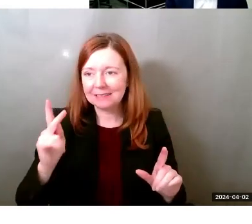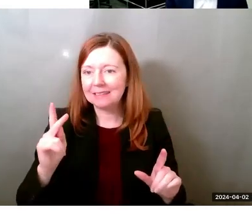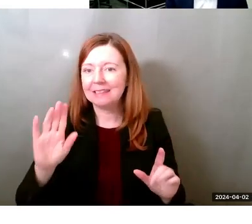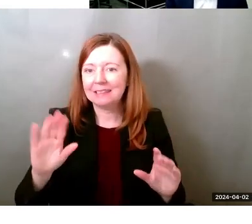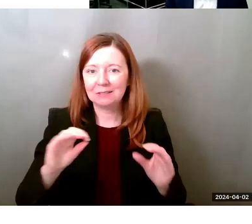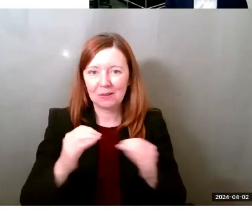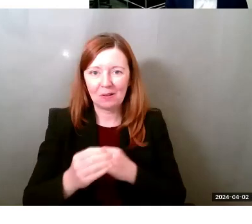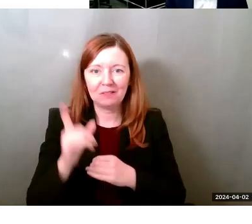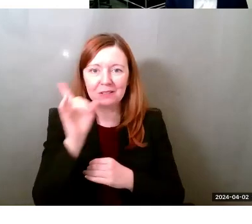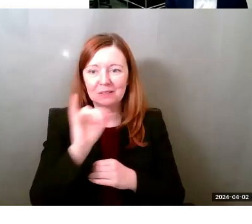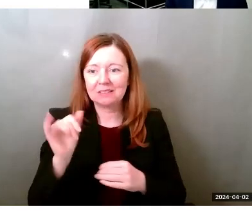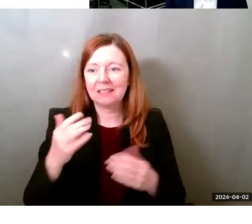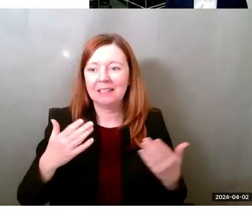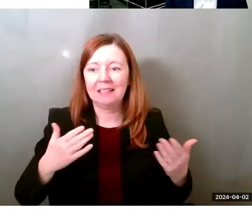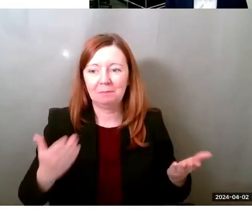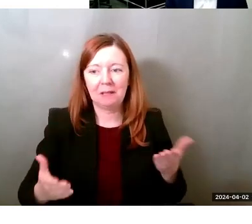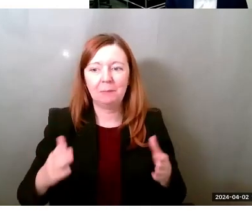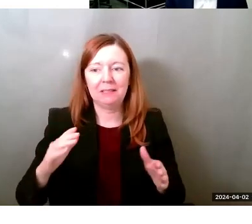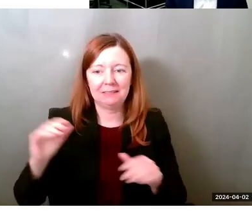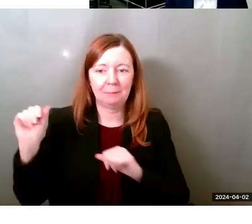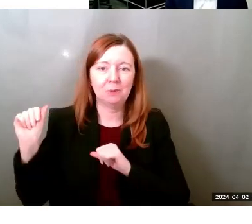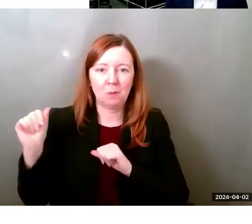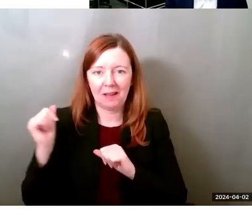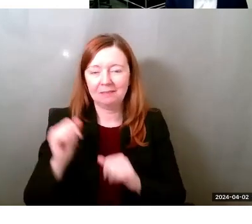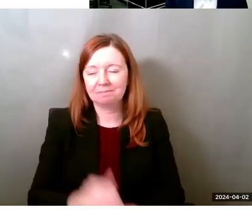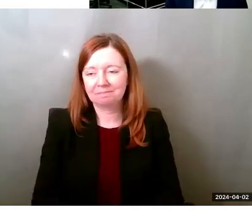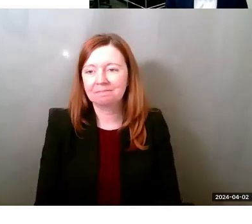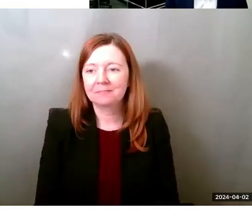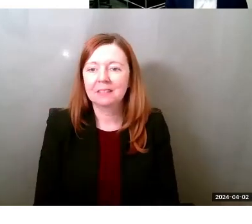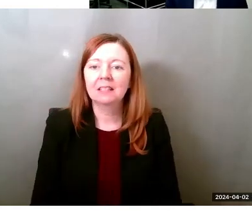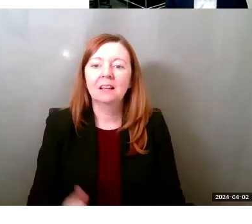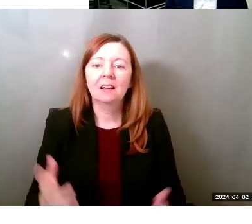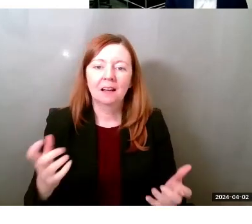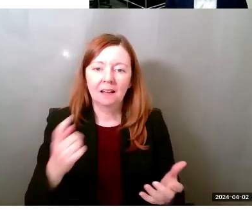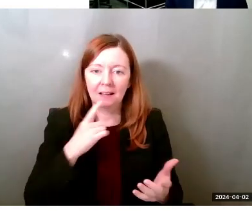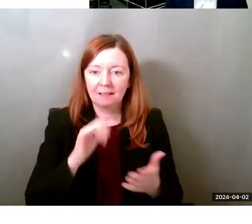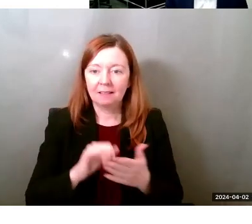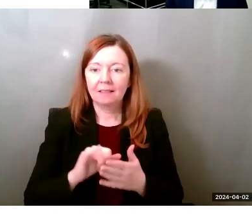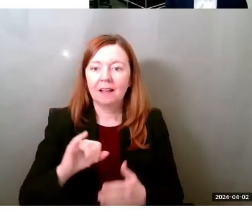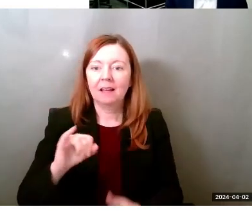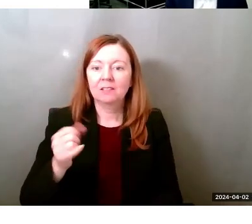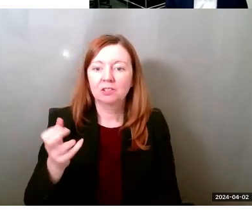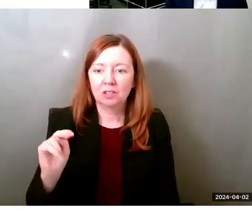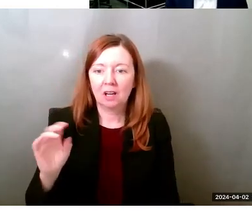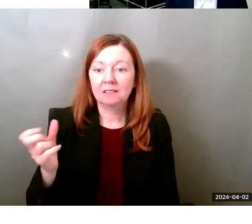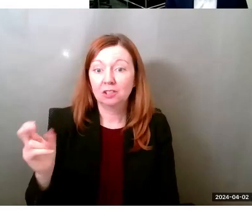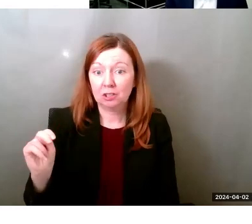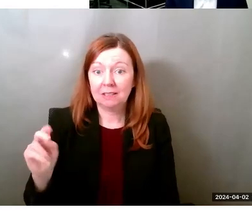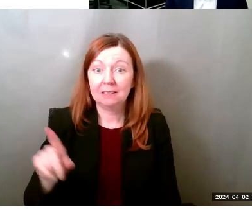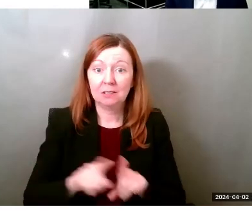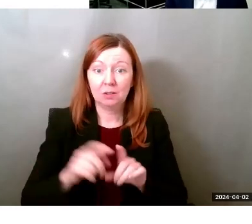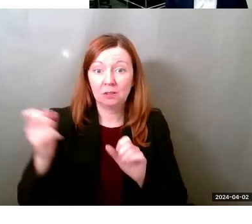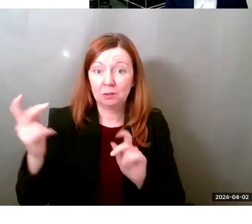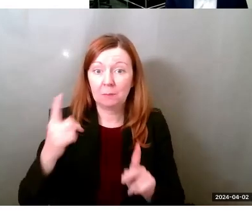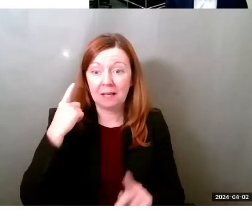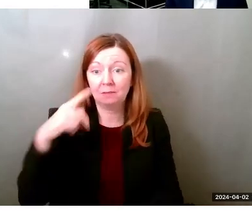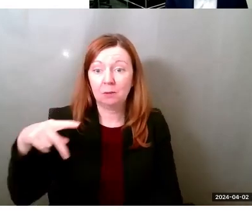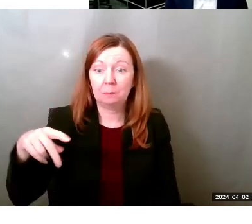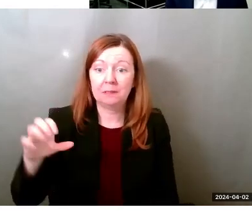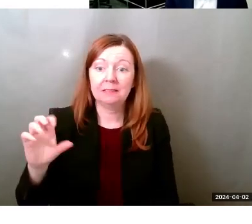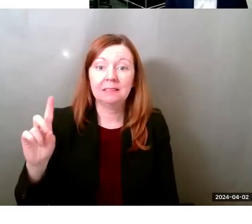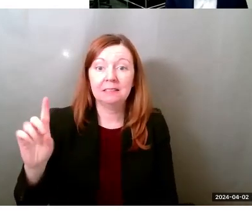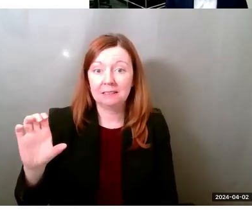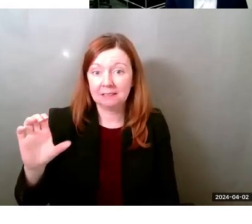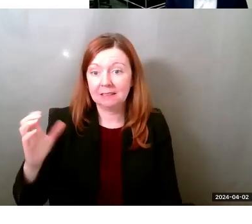He looks like he may have stepped away. Oh, okay. I do want to note that John Chin is also back for PCDC. Welcome back,